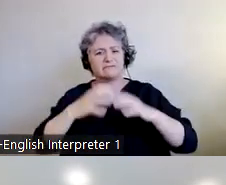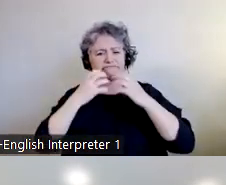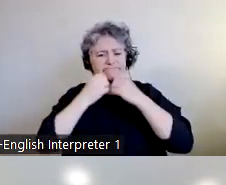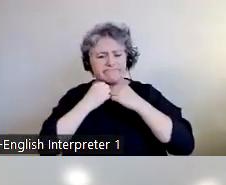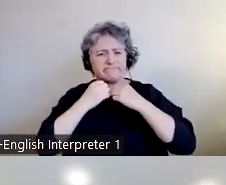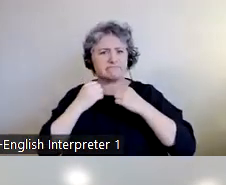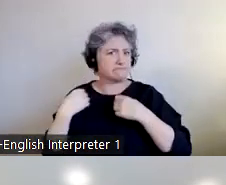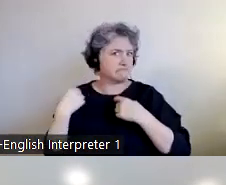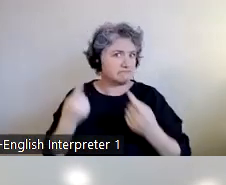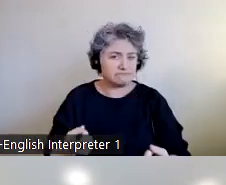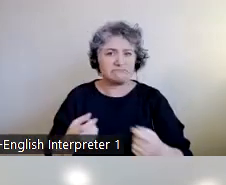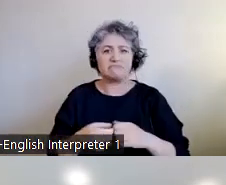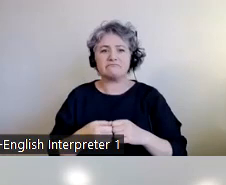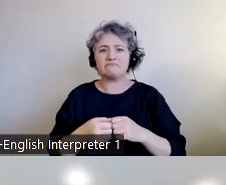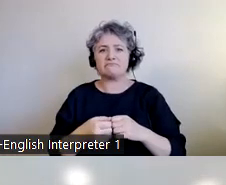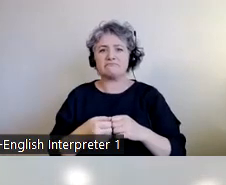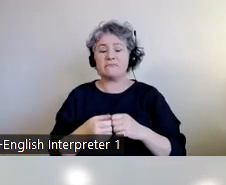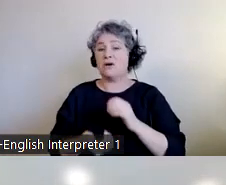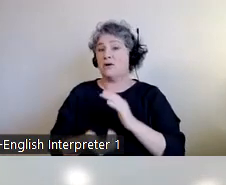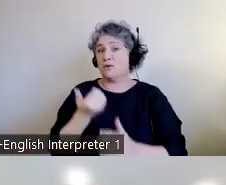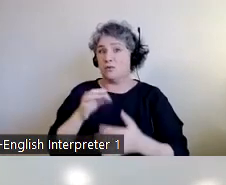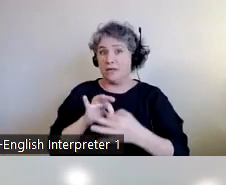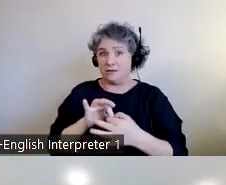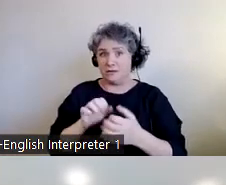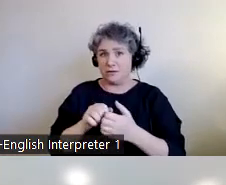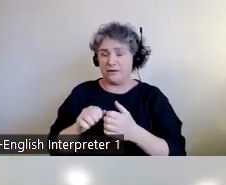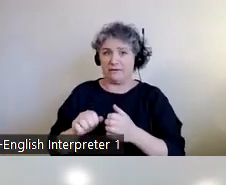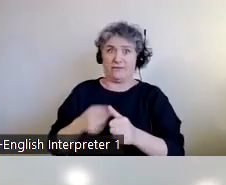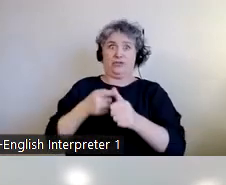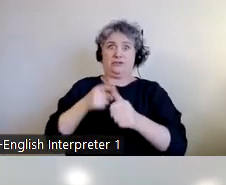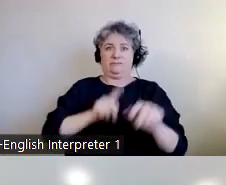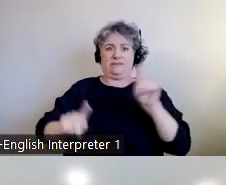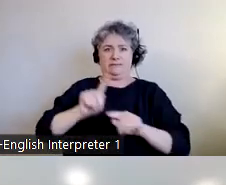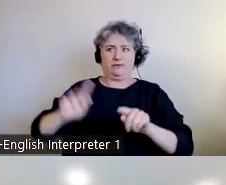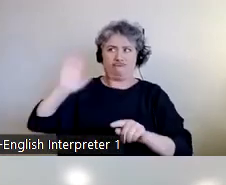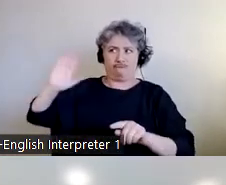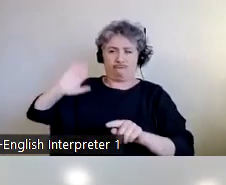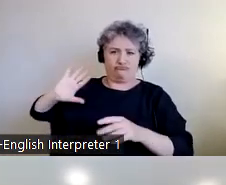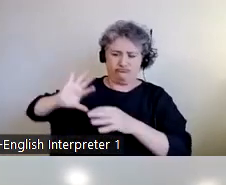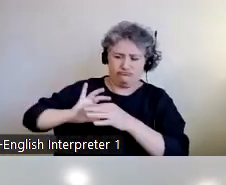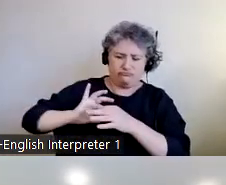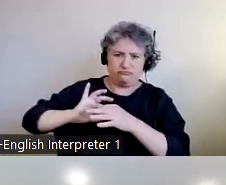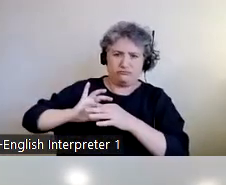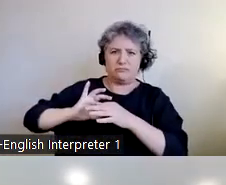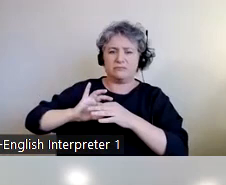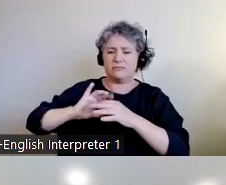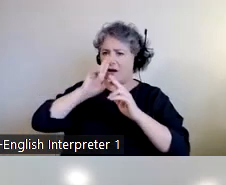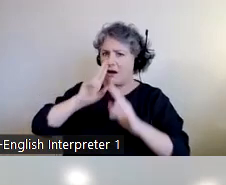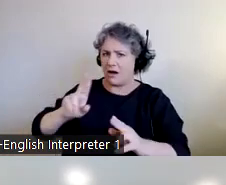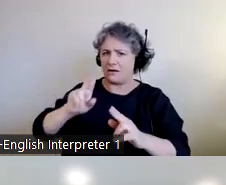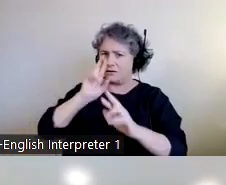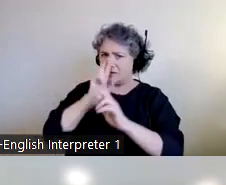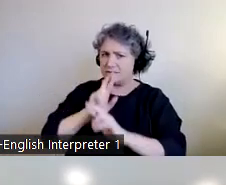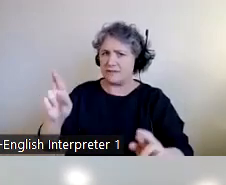ages. We seek a new relationship with the original peoples of this land, one that is based in honor and deep